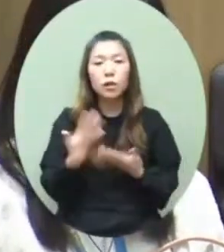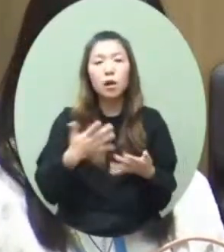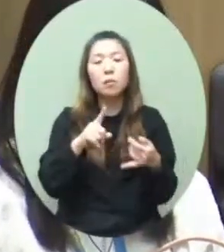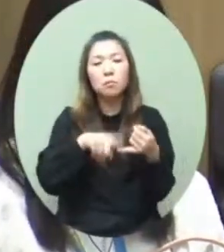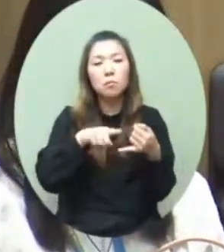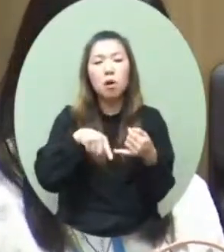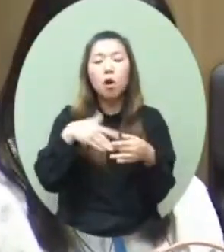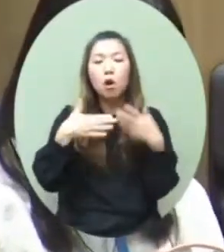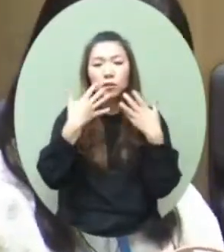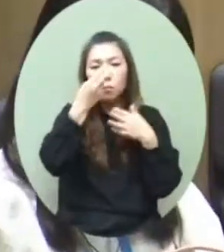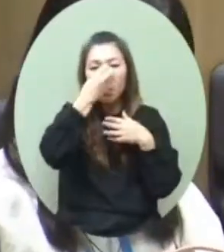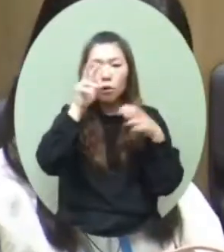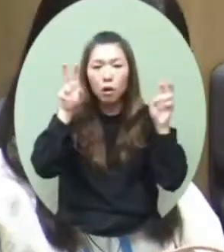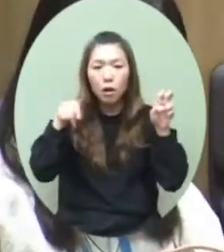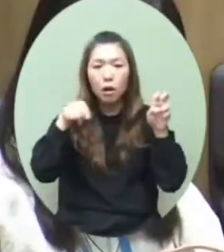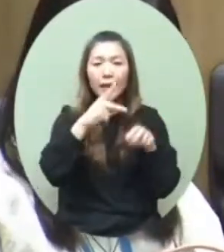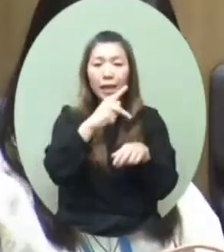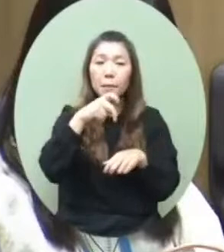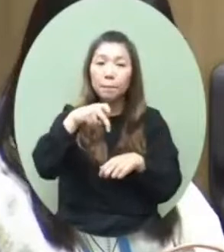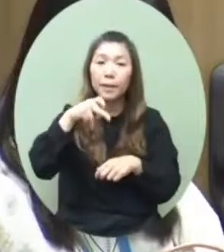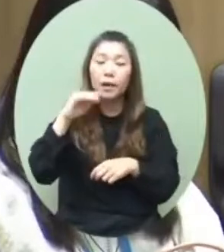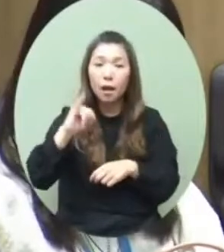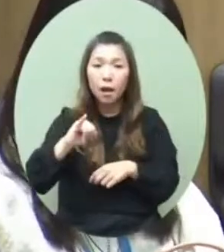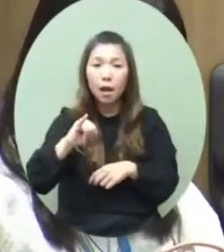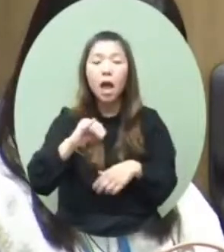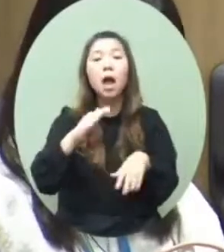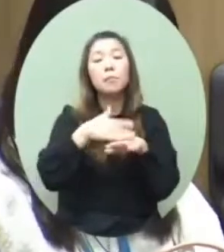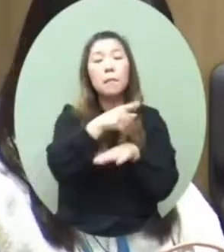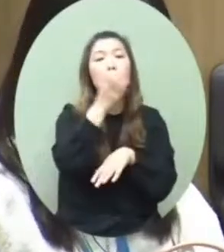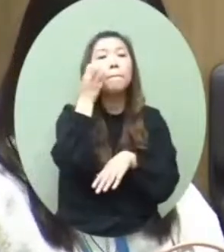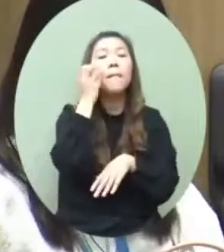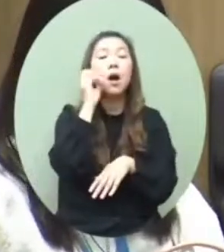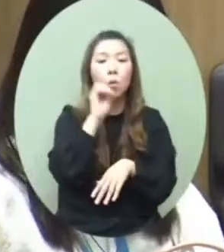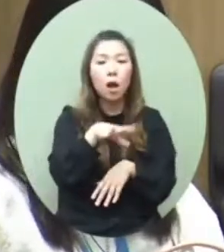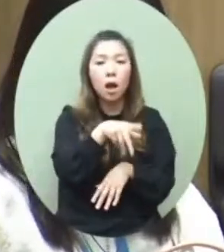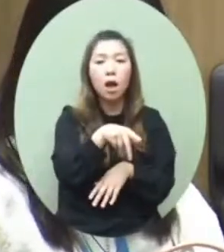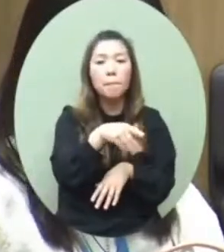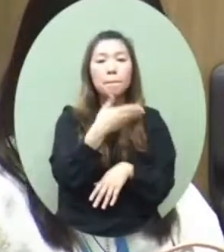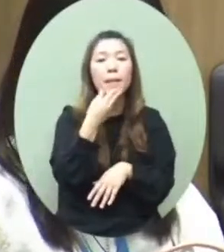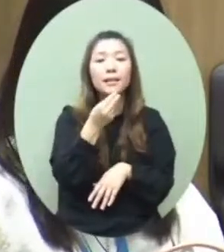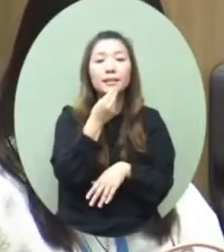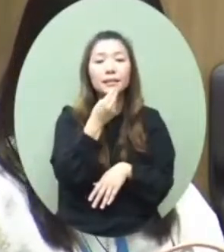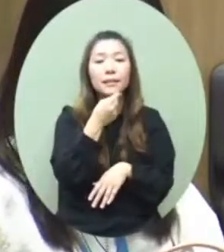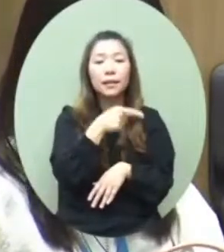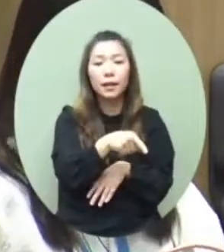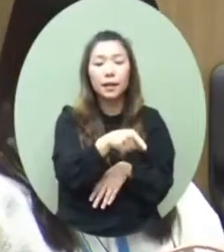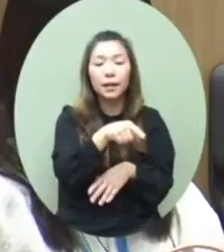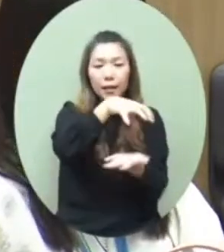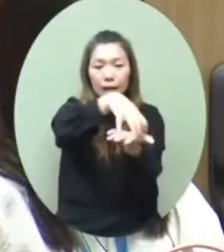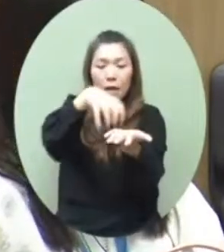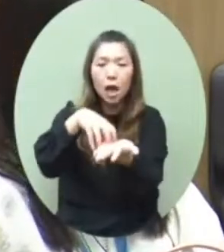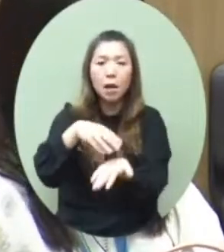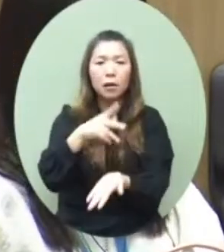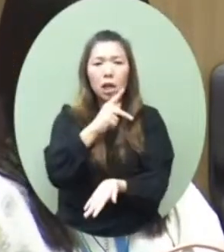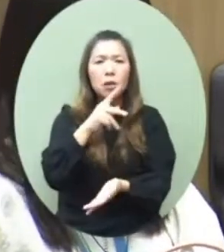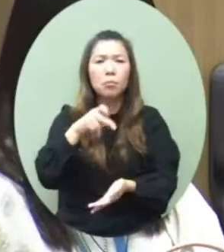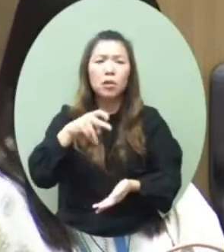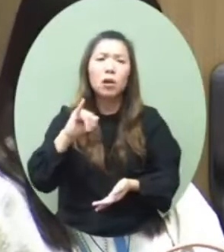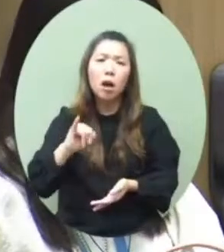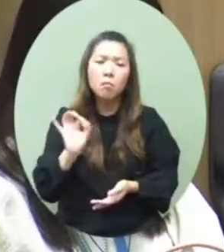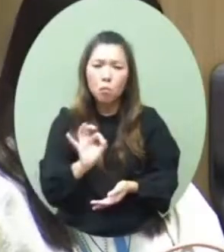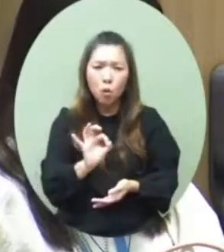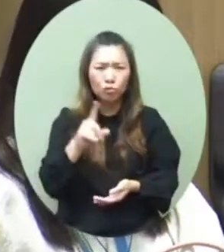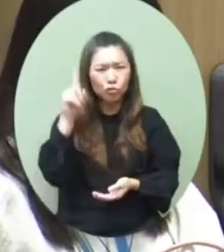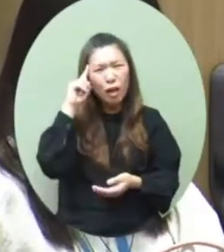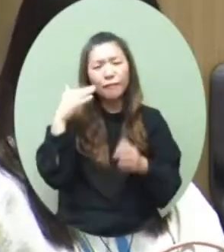Will subventions be granted to organizations? Will there be KPIs? Now, Ms. Alice Mack earlier said